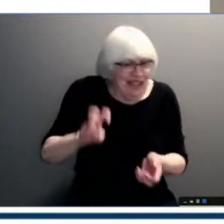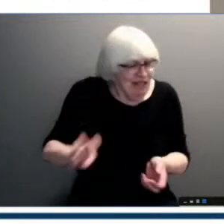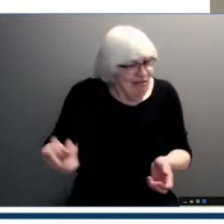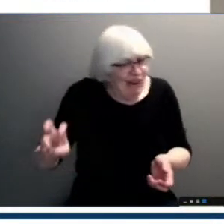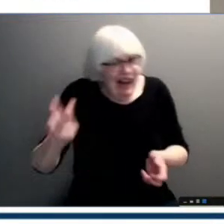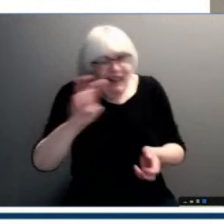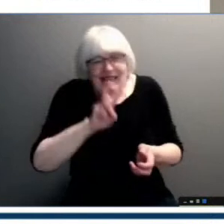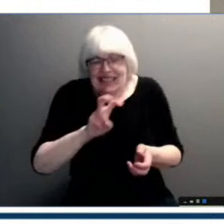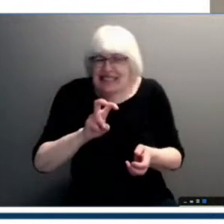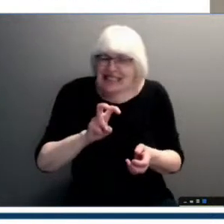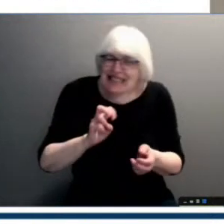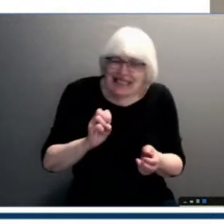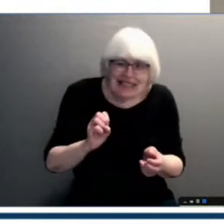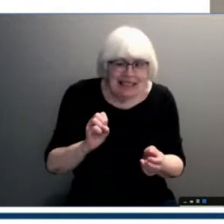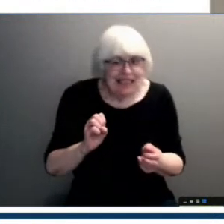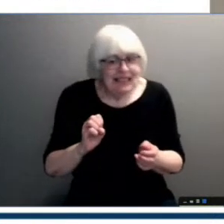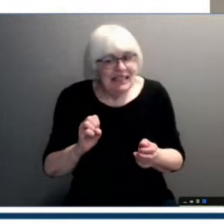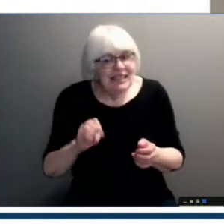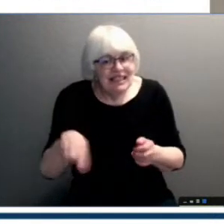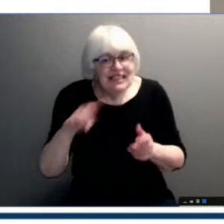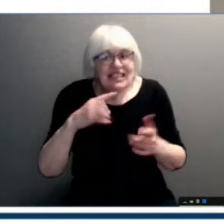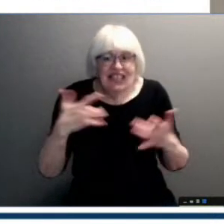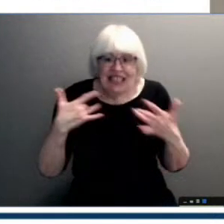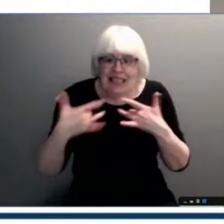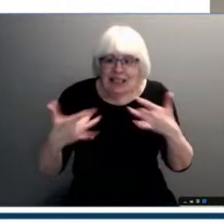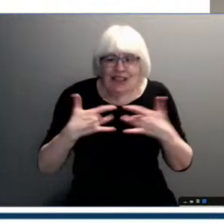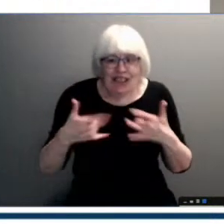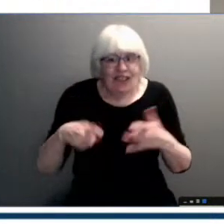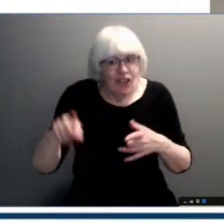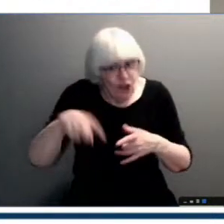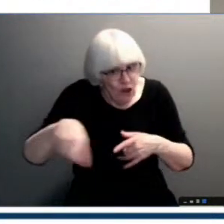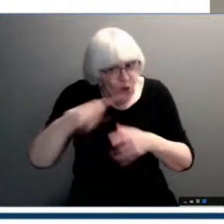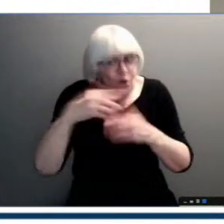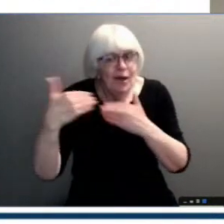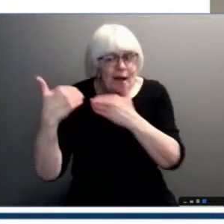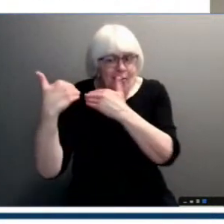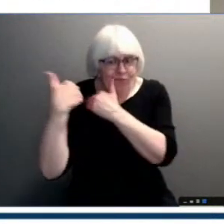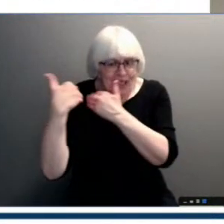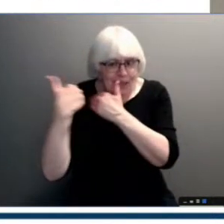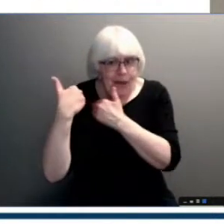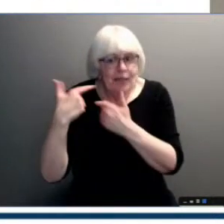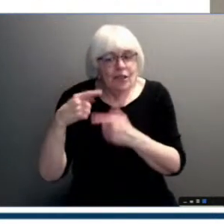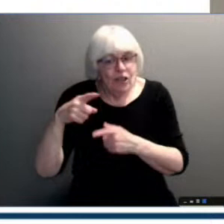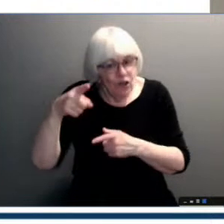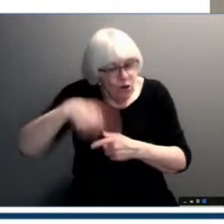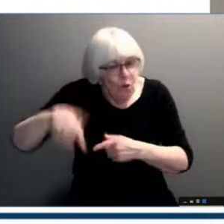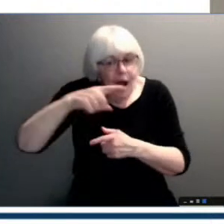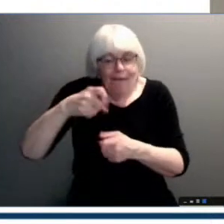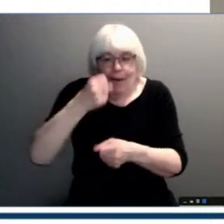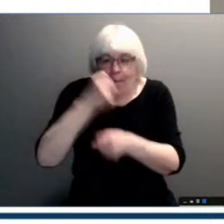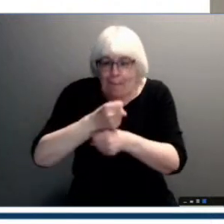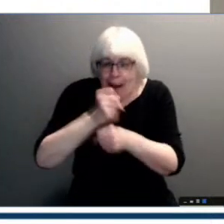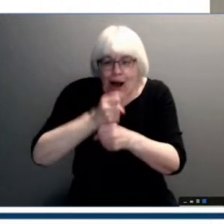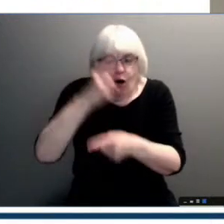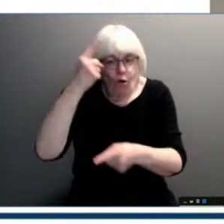an obligation of all of us to make really safe choices for ourselves, for our families, and for our fellow Nova